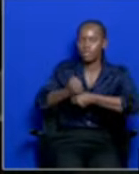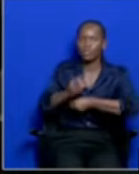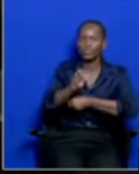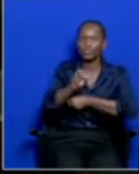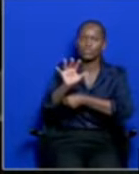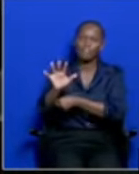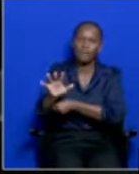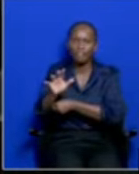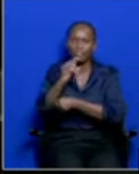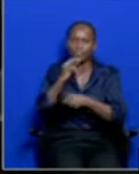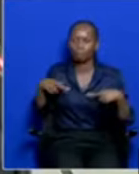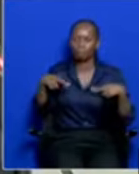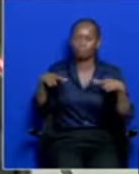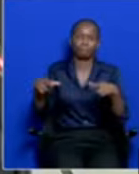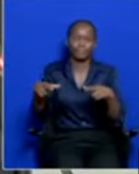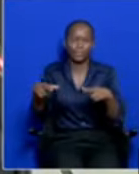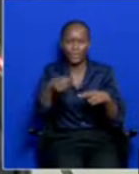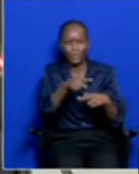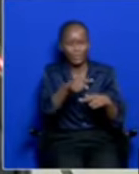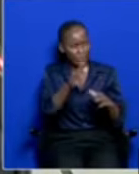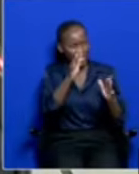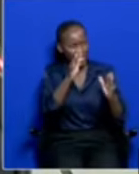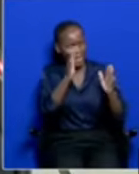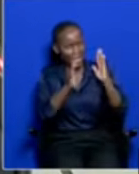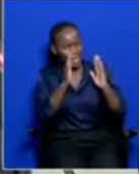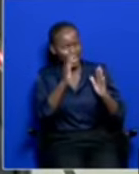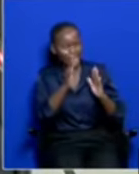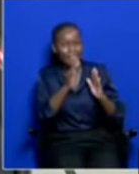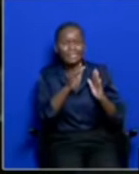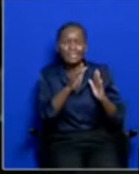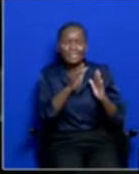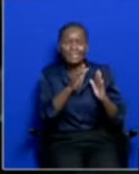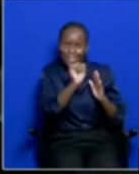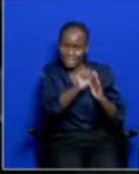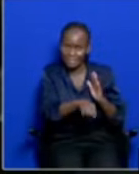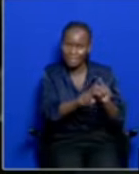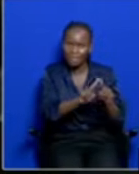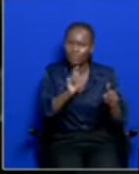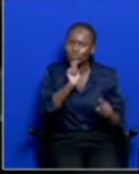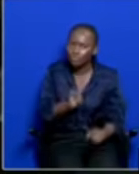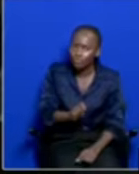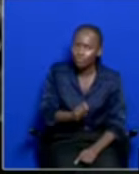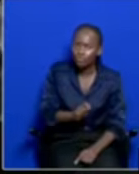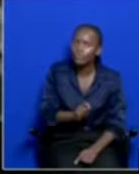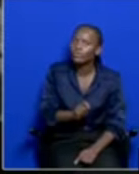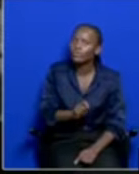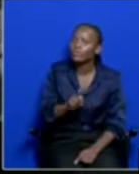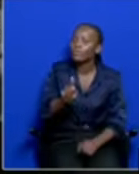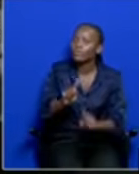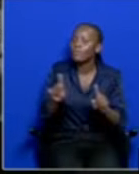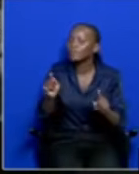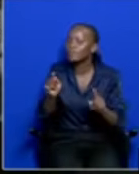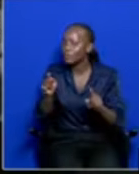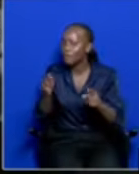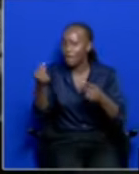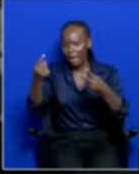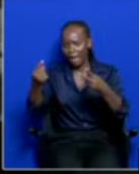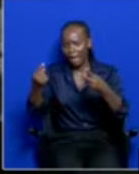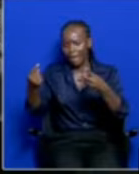say, I know my investigation is not 100% complete, but I'm satisfied that